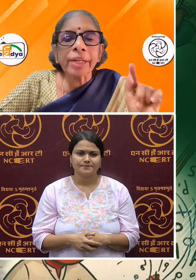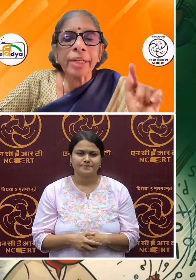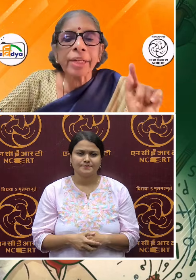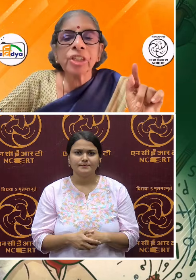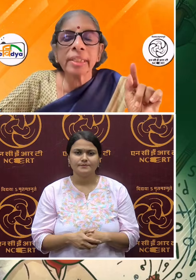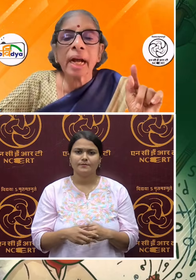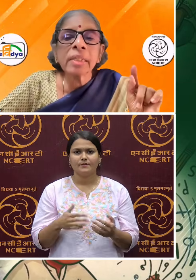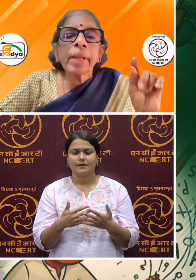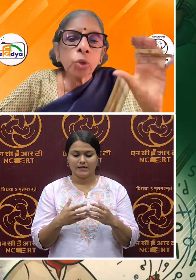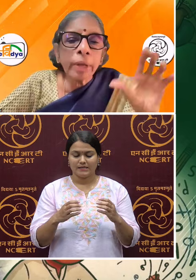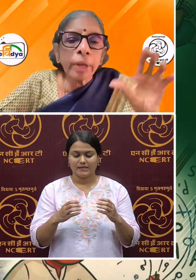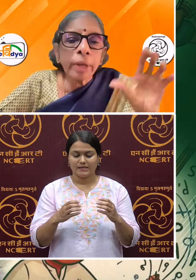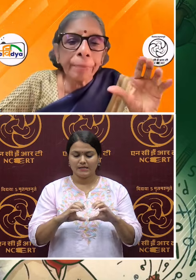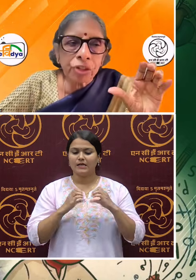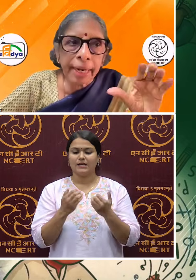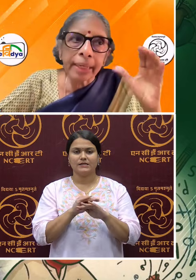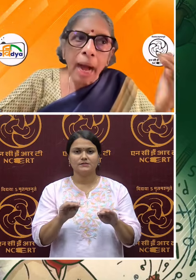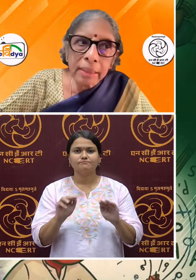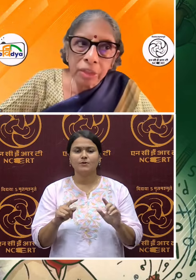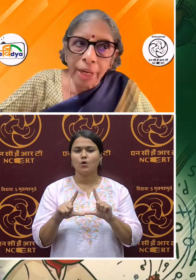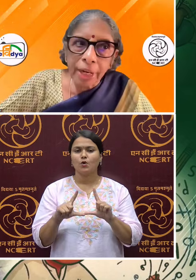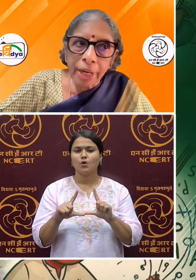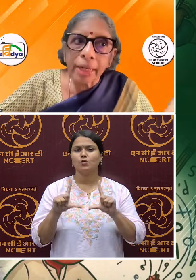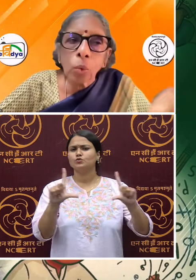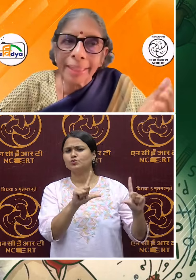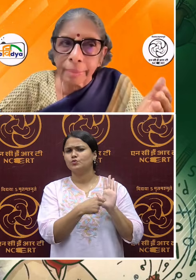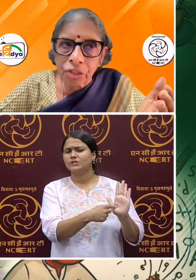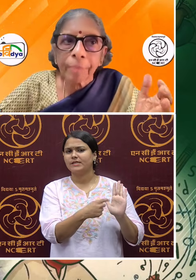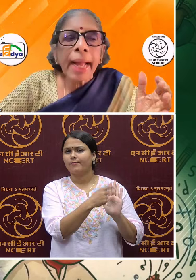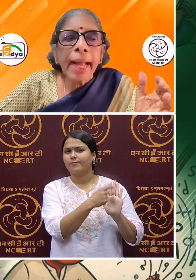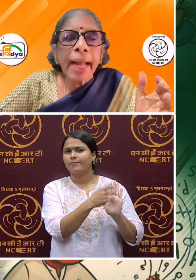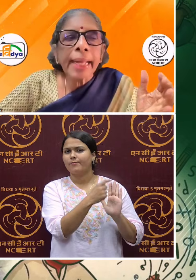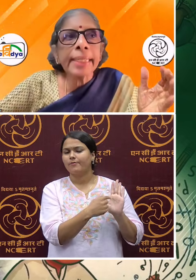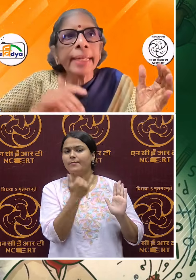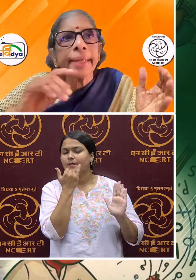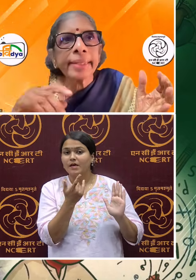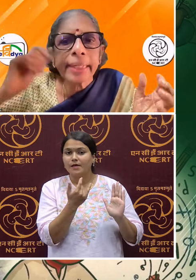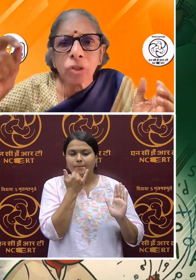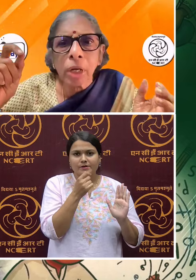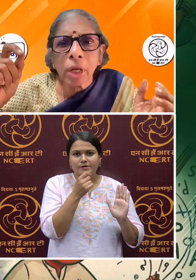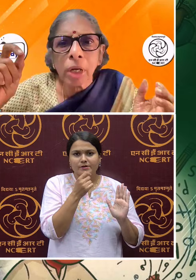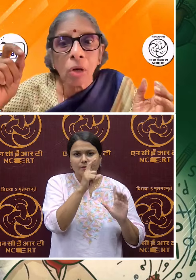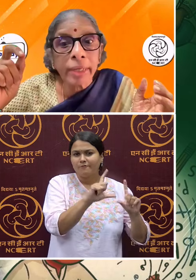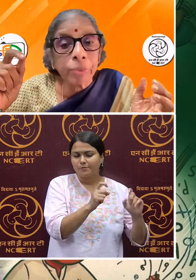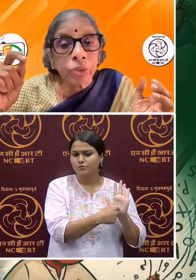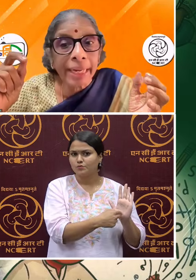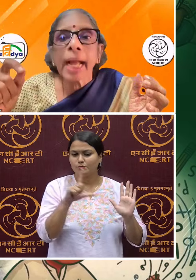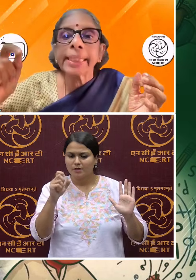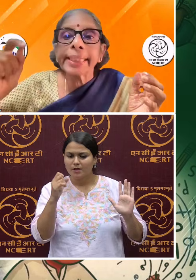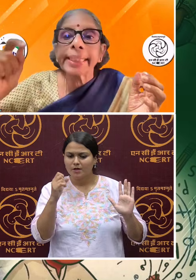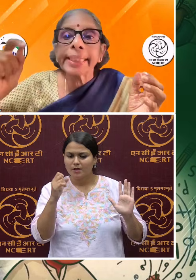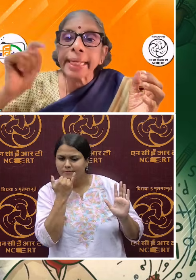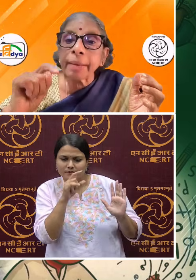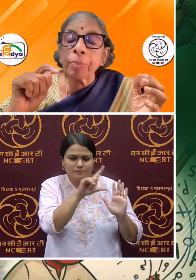reading comprehension in class, I showed a picture and asked the child who did the mistake. He said yes, and it took a long time to